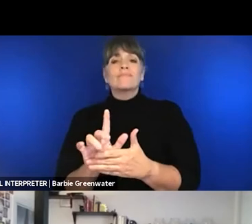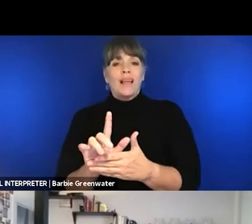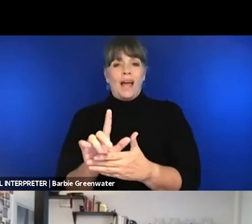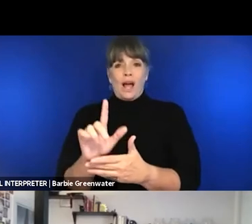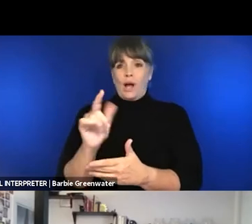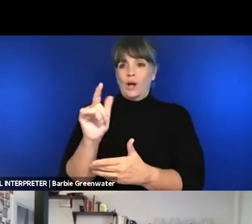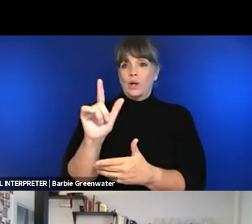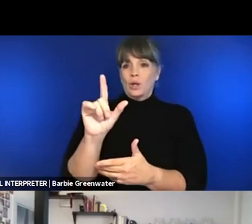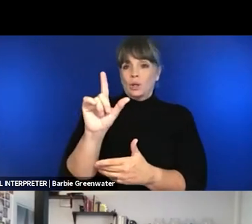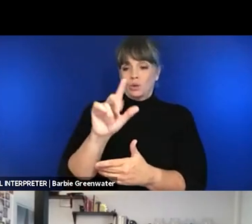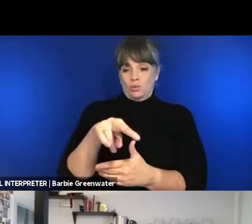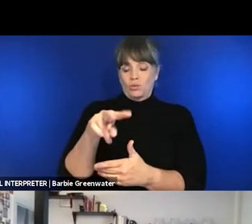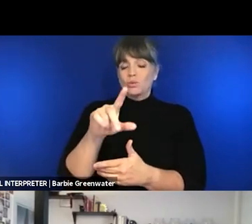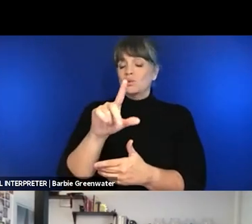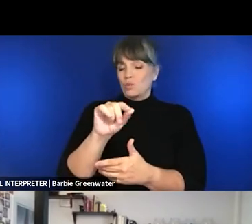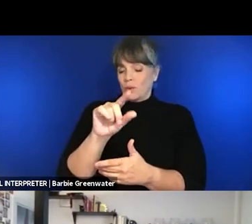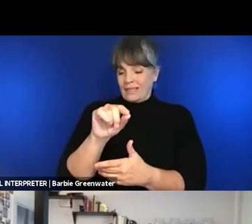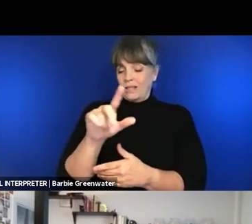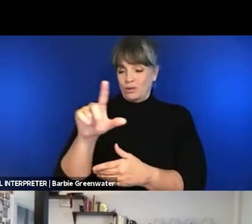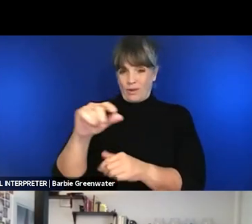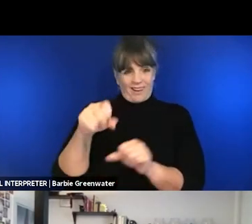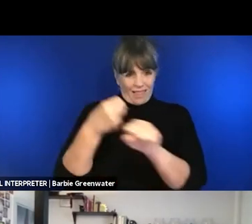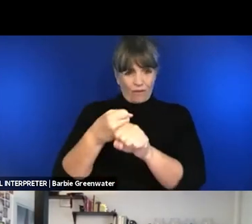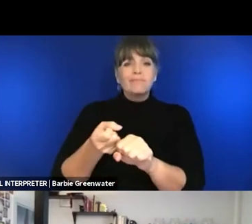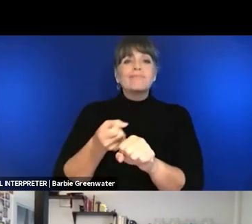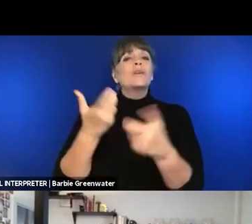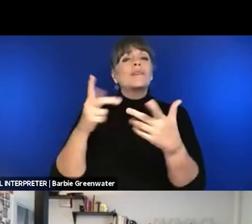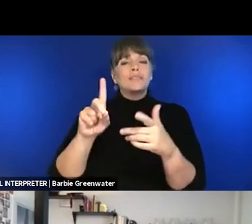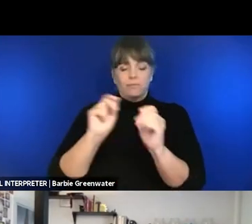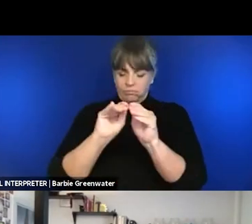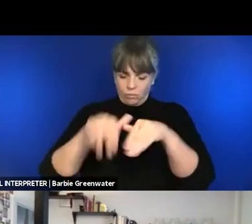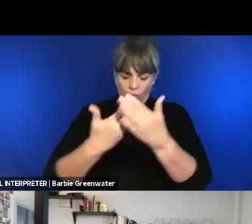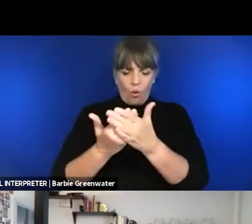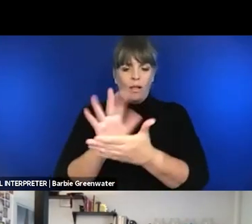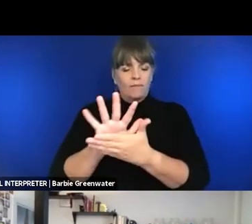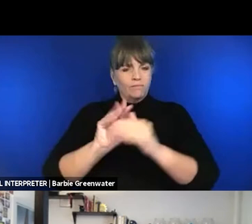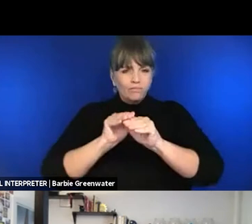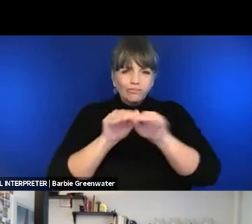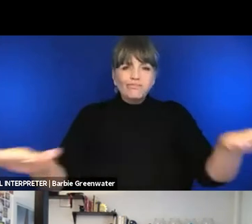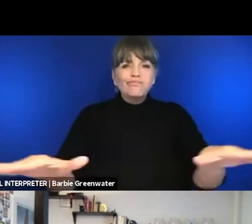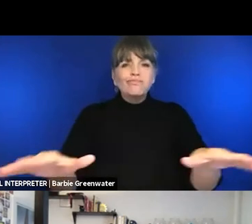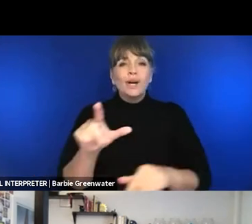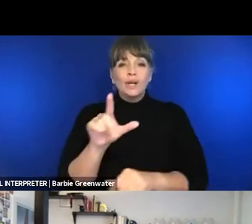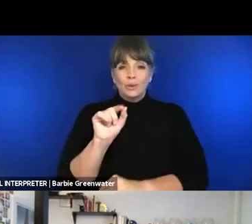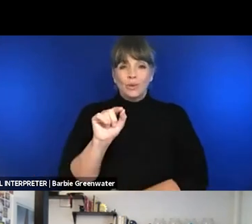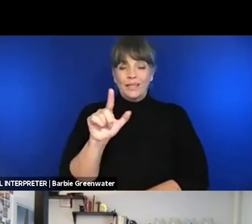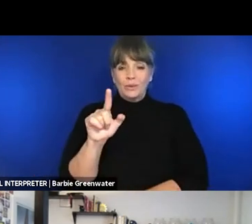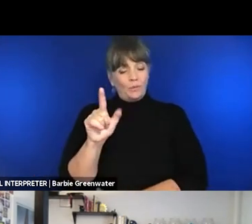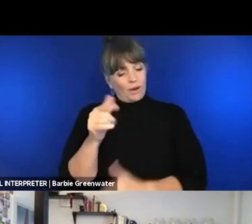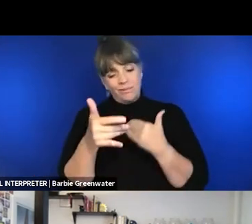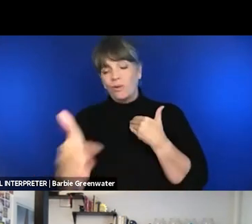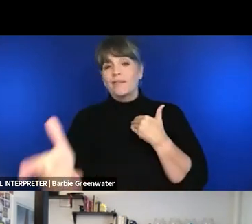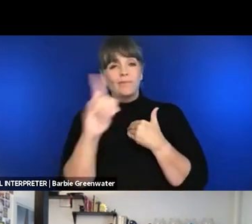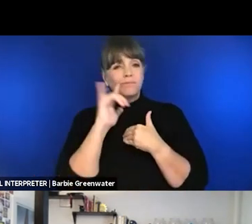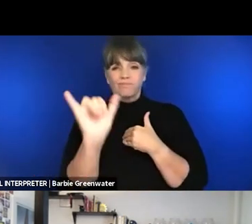of our feature premiere titles were audio described. They've continued to be audio described in 2021, and we plan on doing so